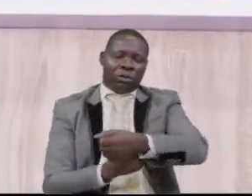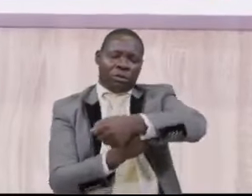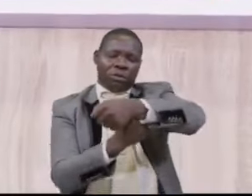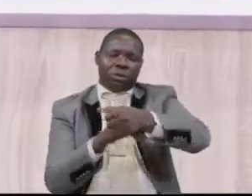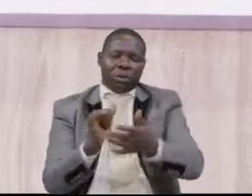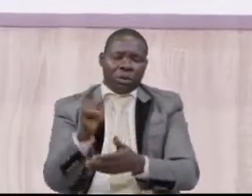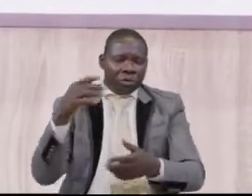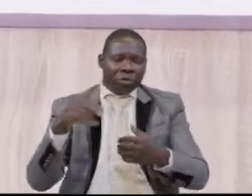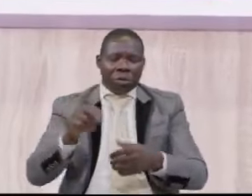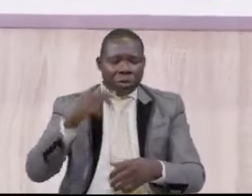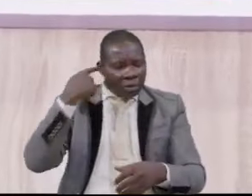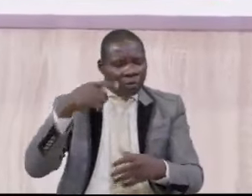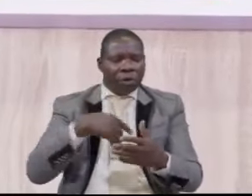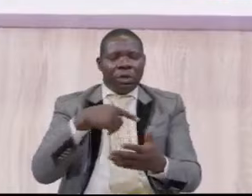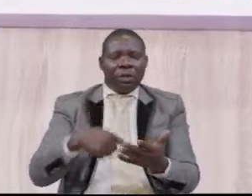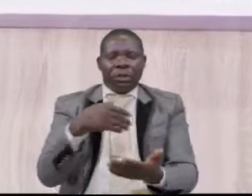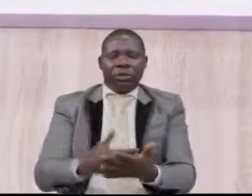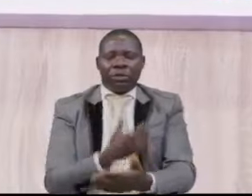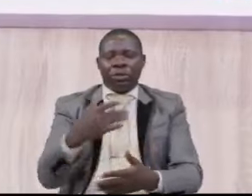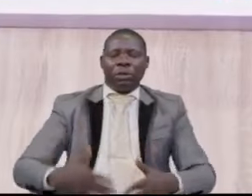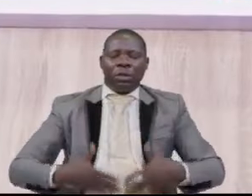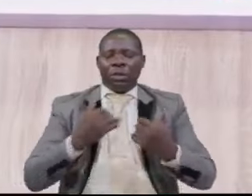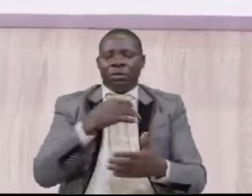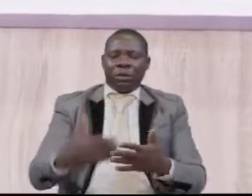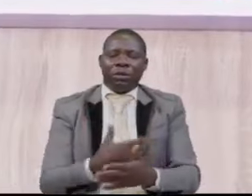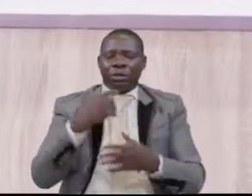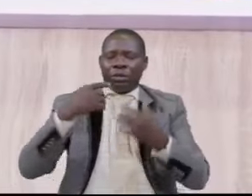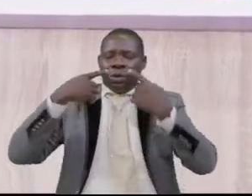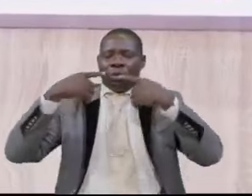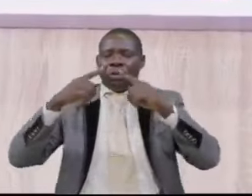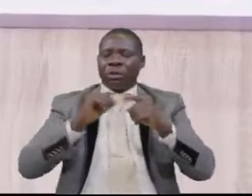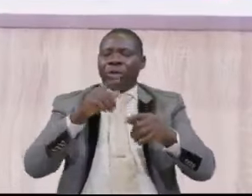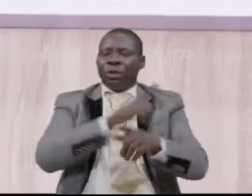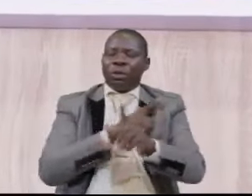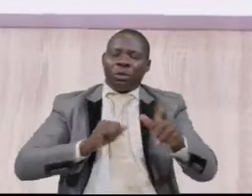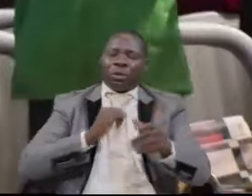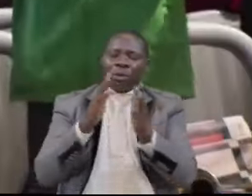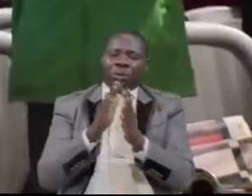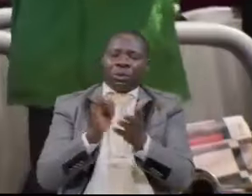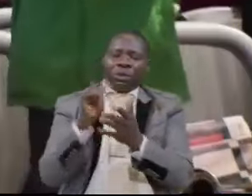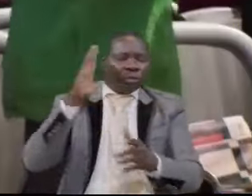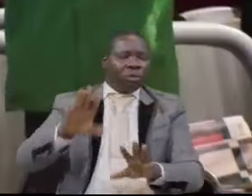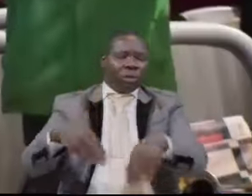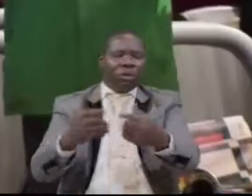and new profession. Lord, I pray, supply to everyone in Jesus' name.